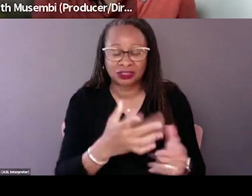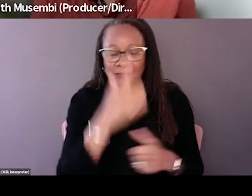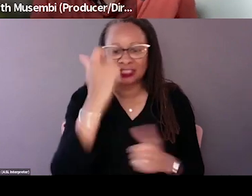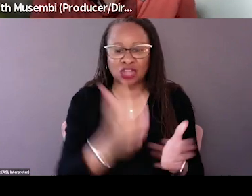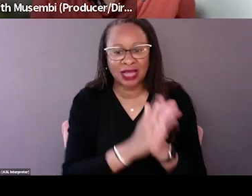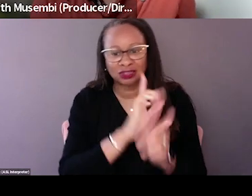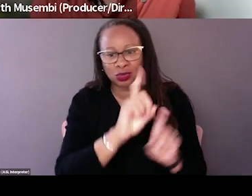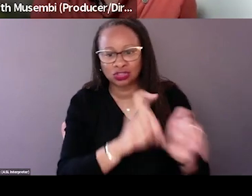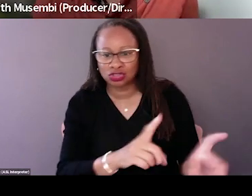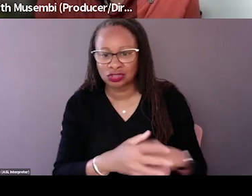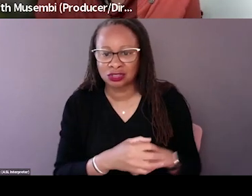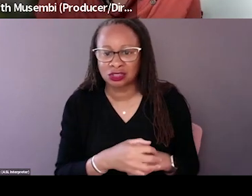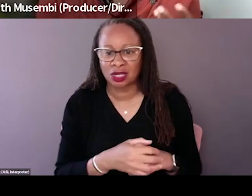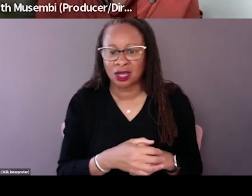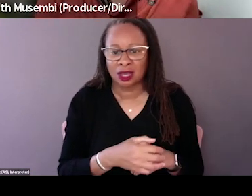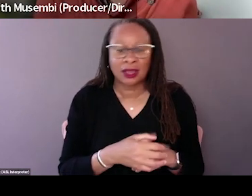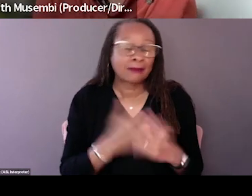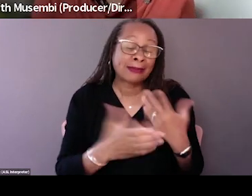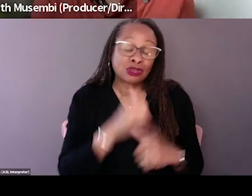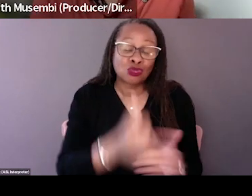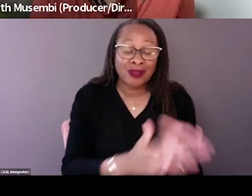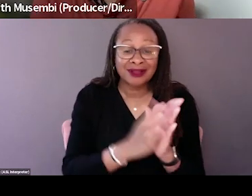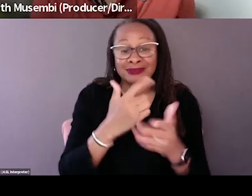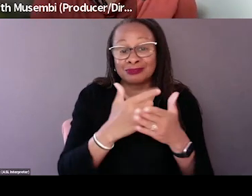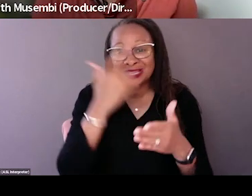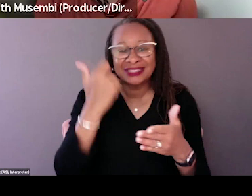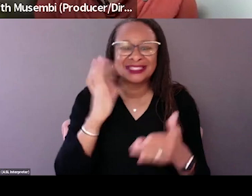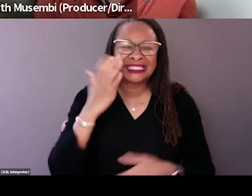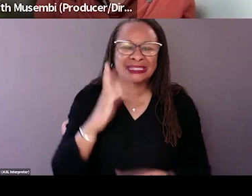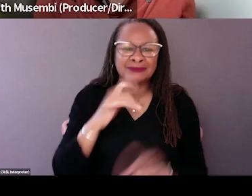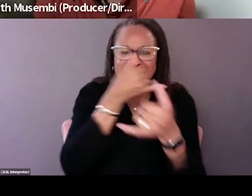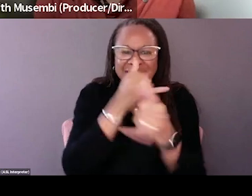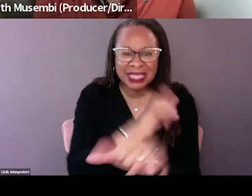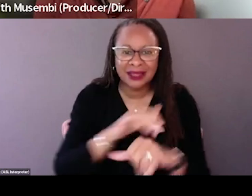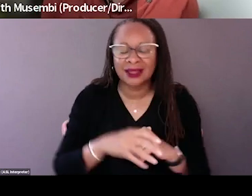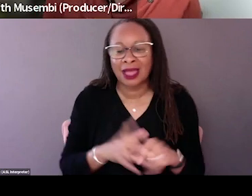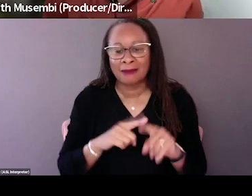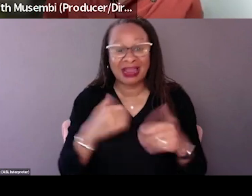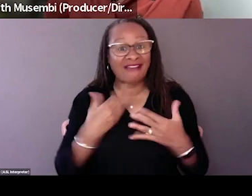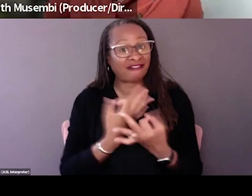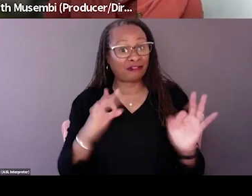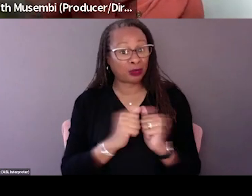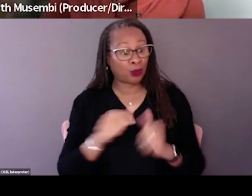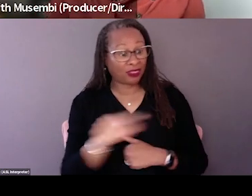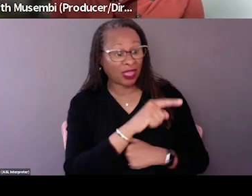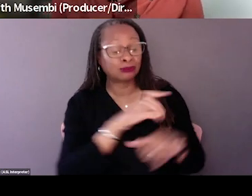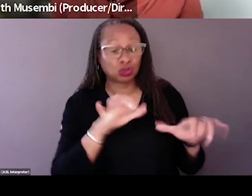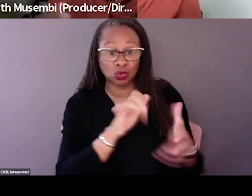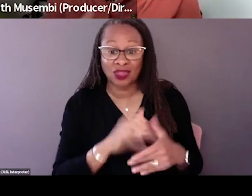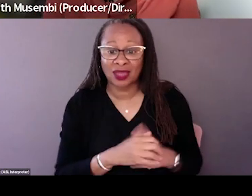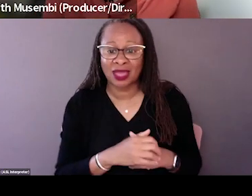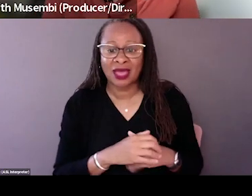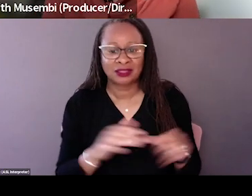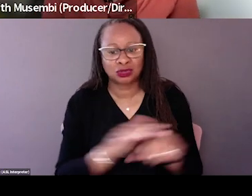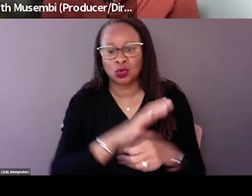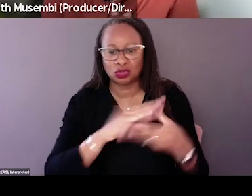that you may not ask because they sound silly, but I just had this freedom with them. And through that, there's this whole story that